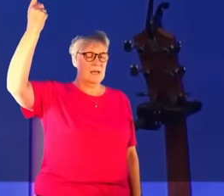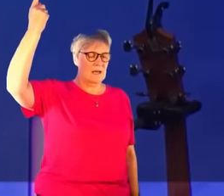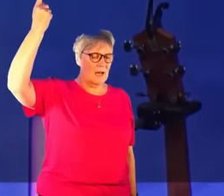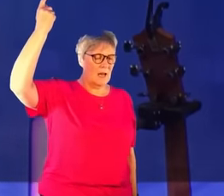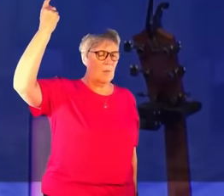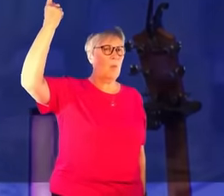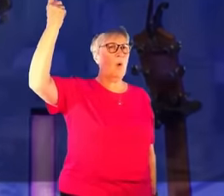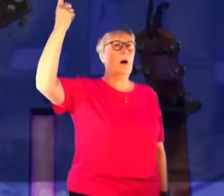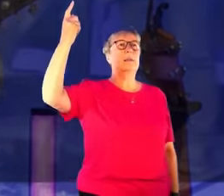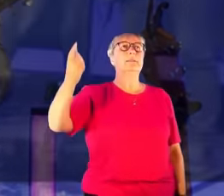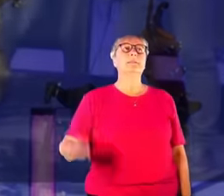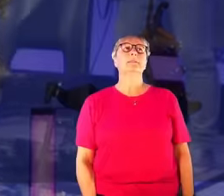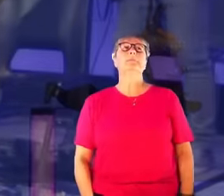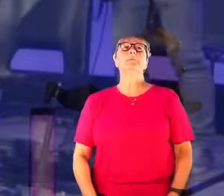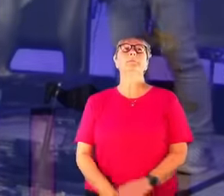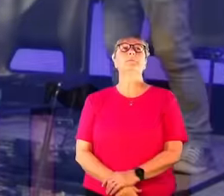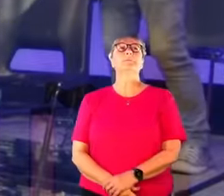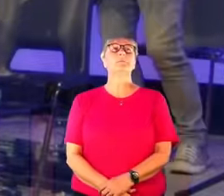three in